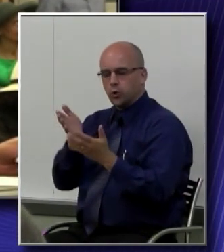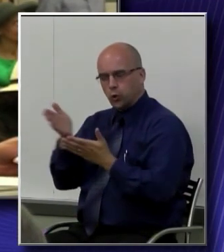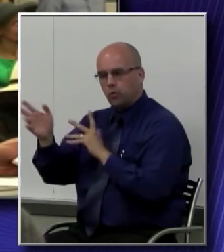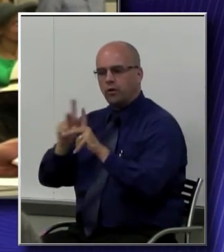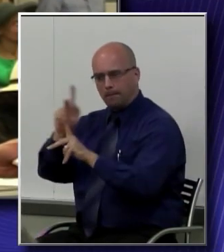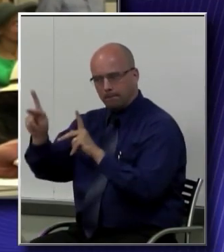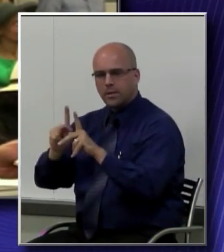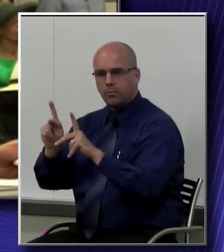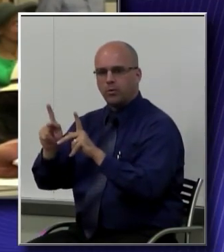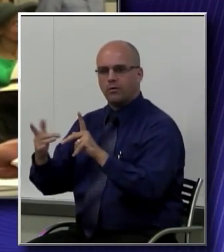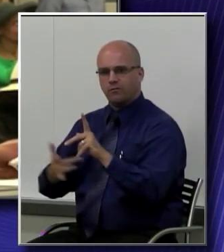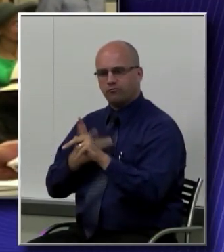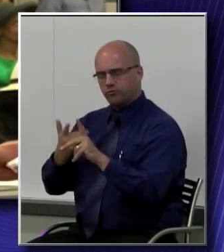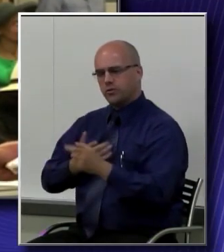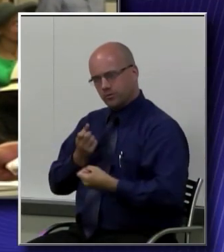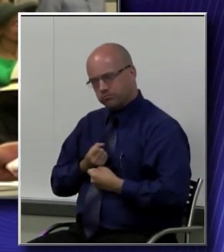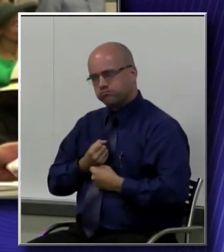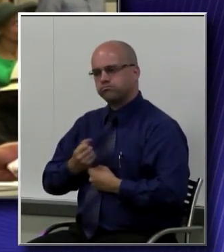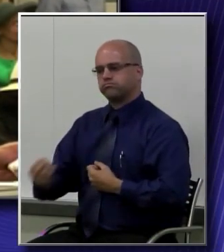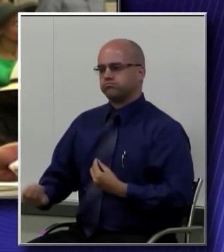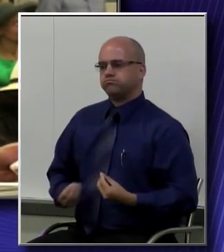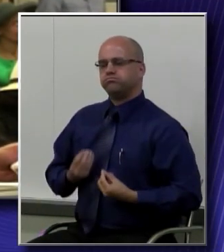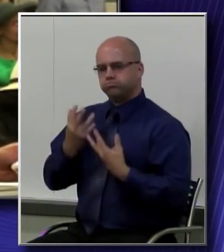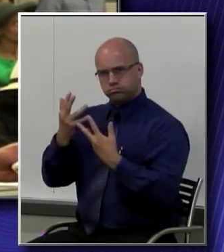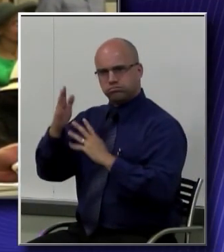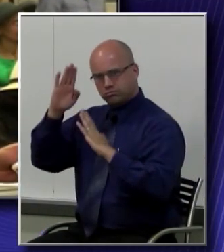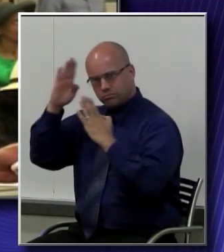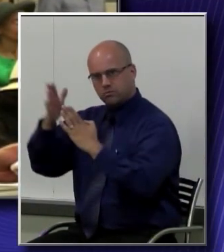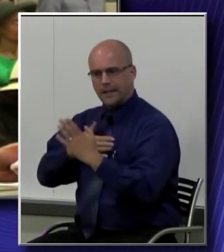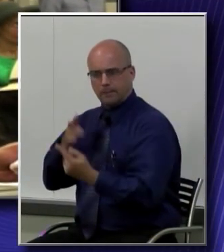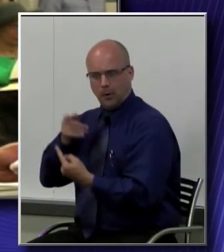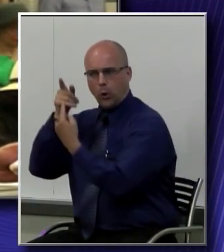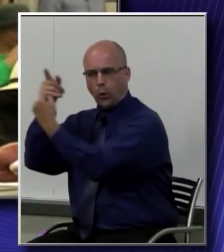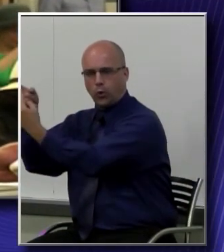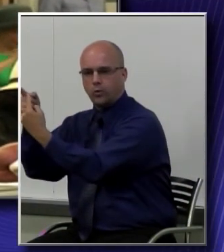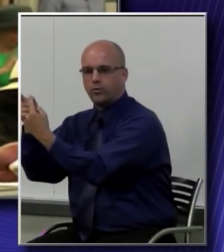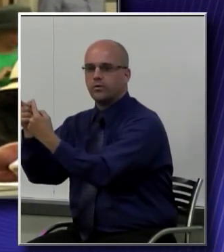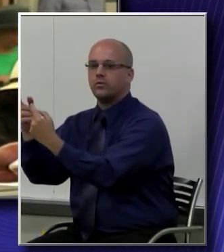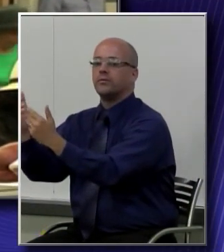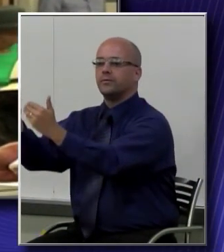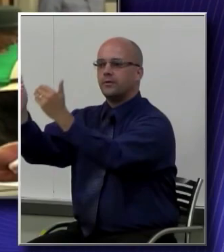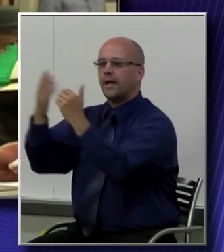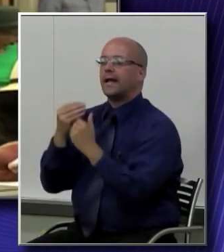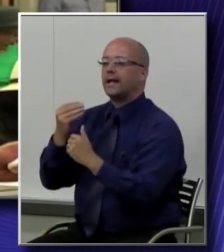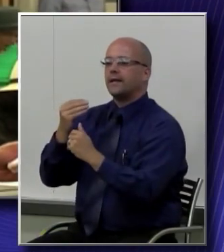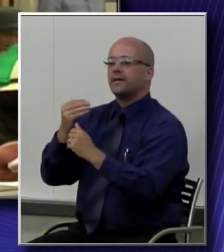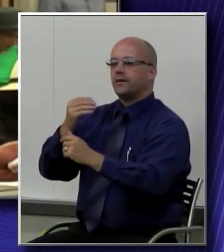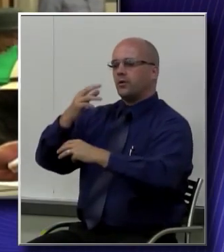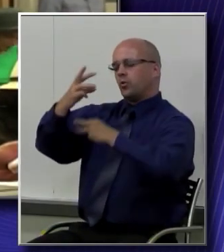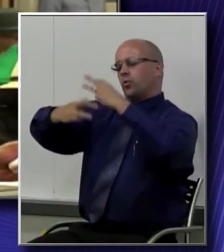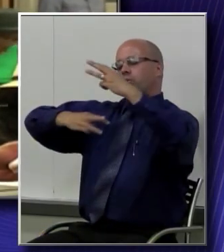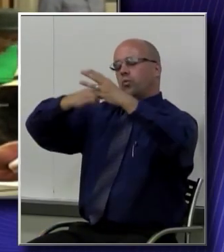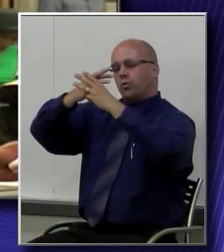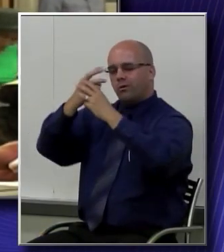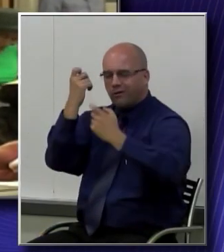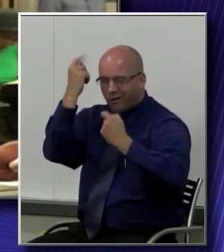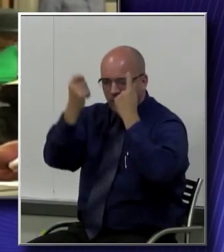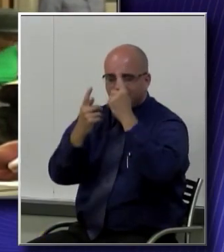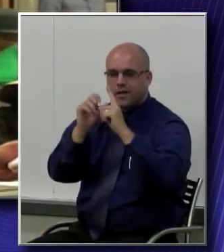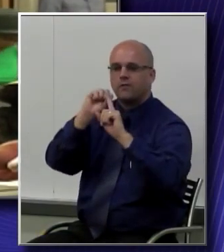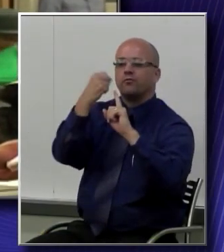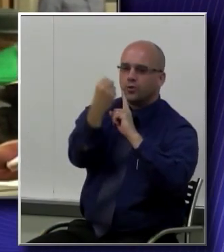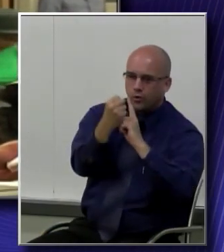of the university core mission, and a global understanding of social, economic,